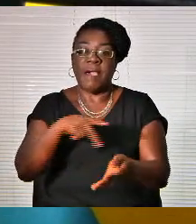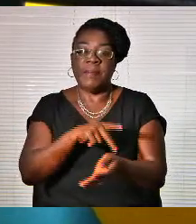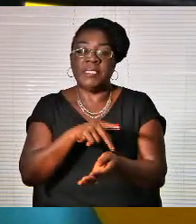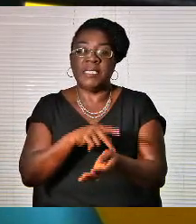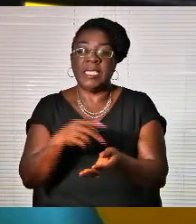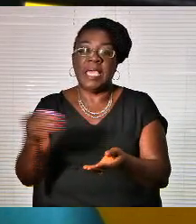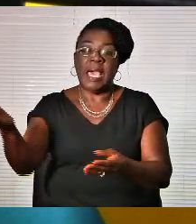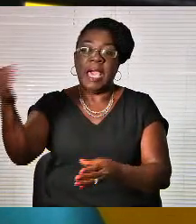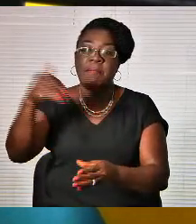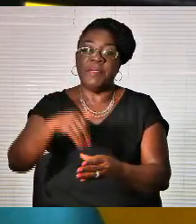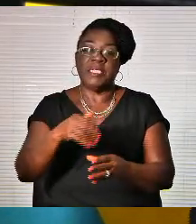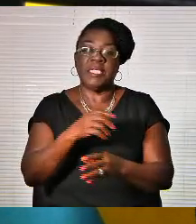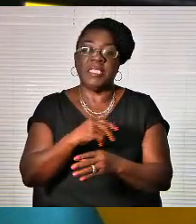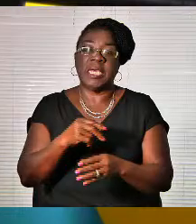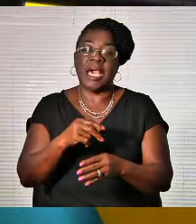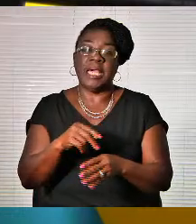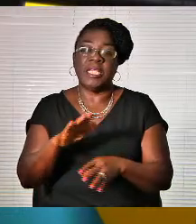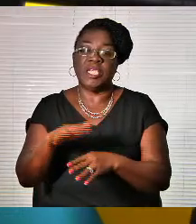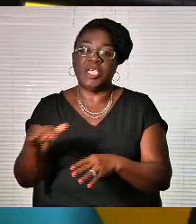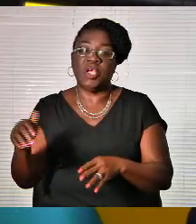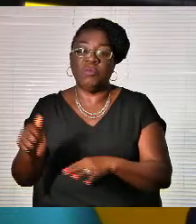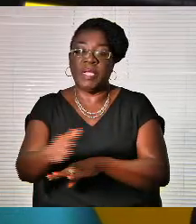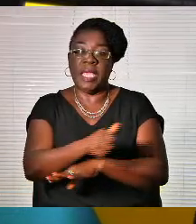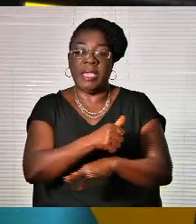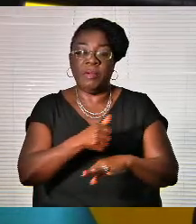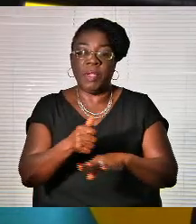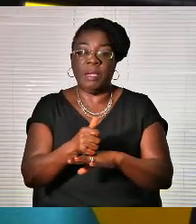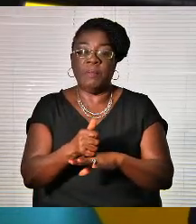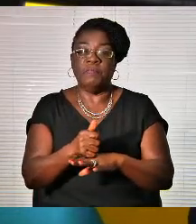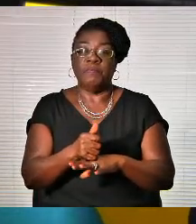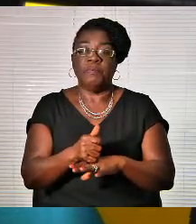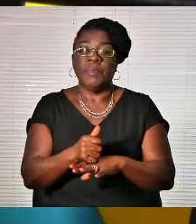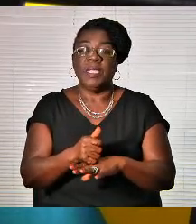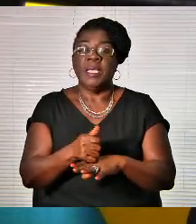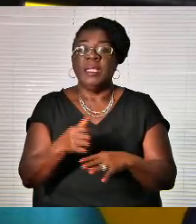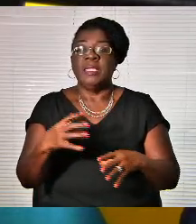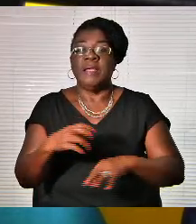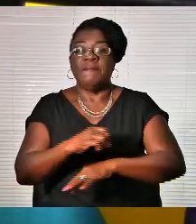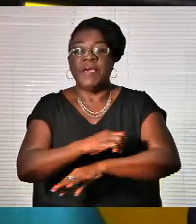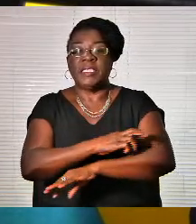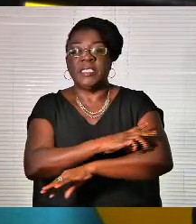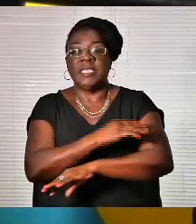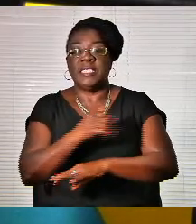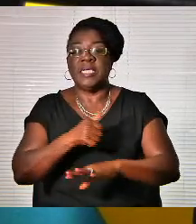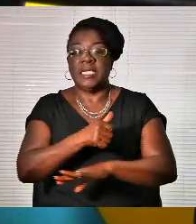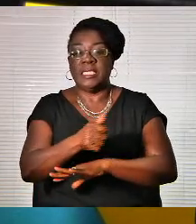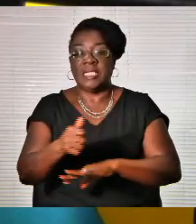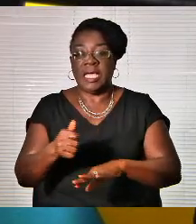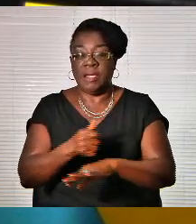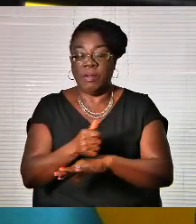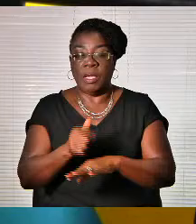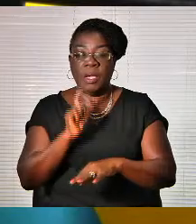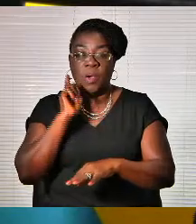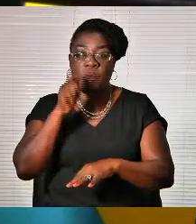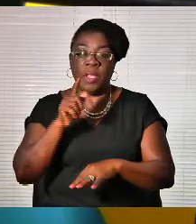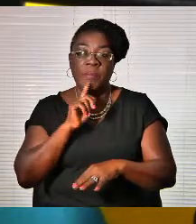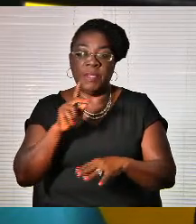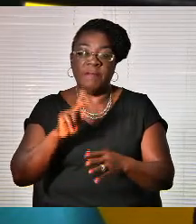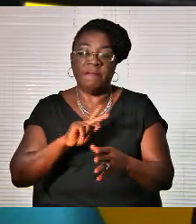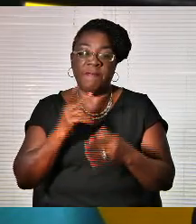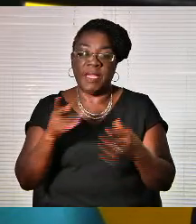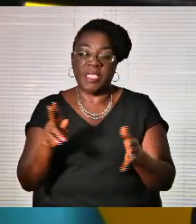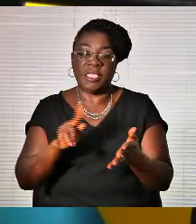and pediatrics. Also, the Infectious Disease Unit Cancer Association project, the kitchen